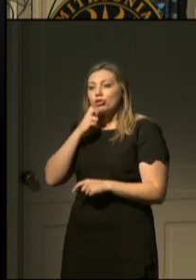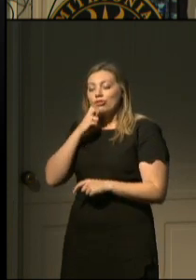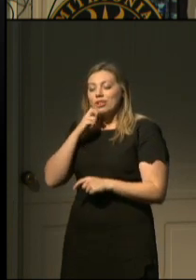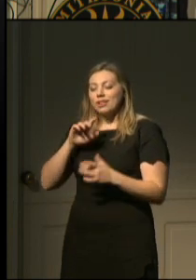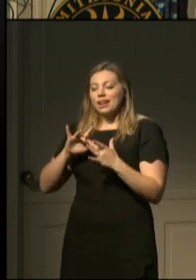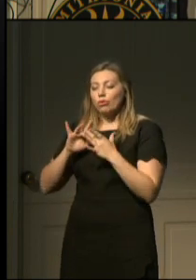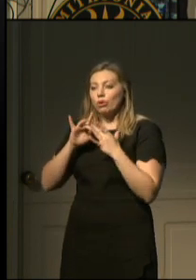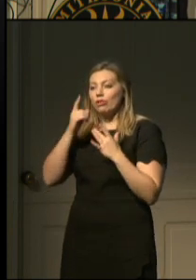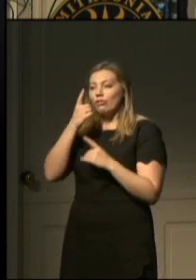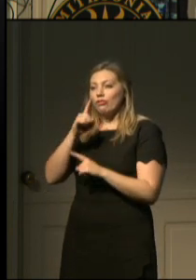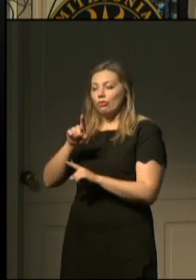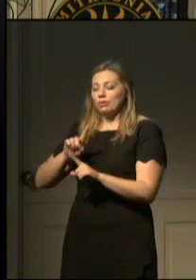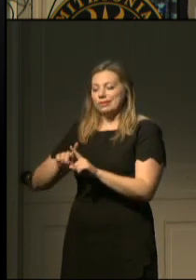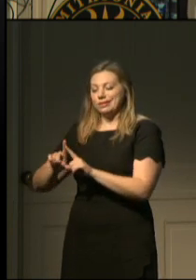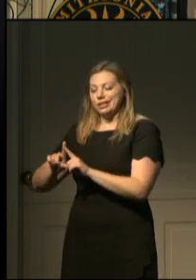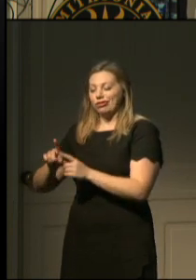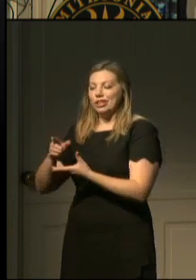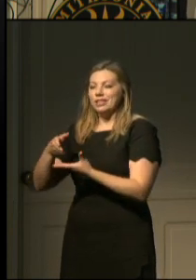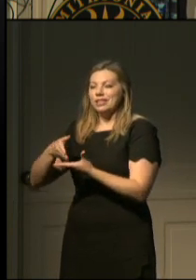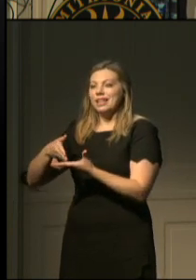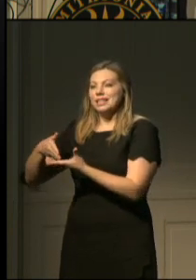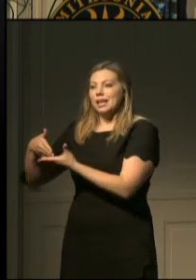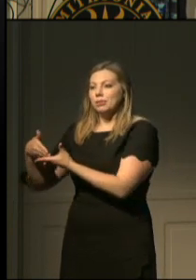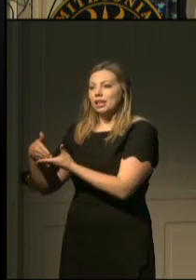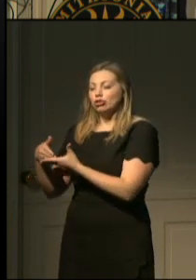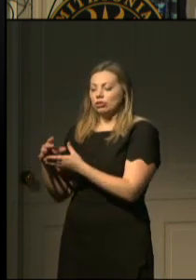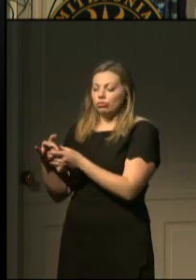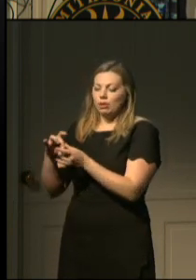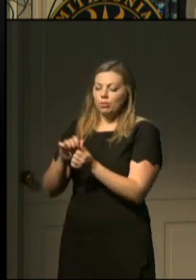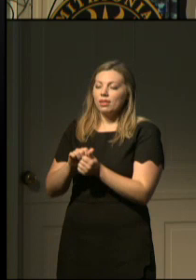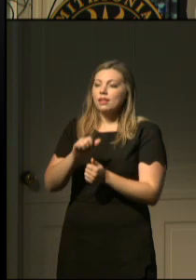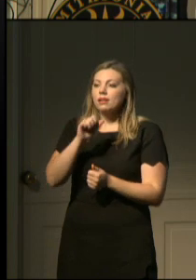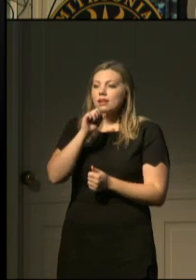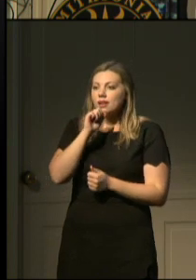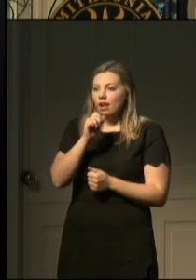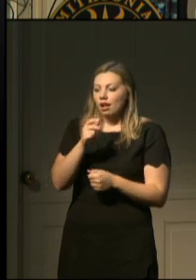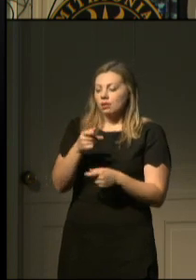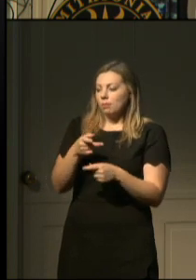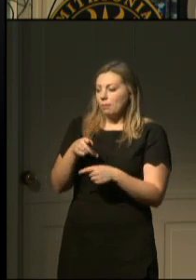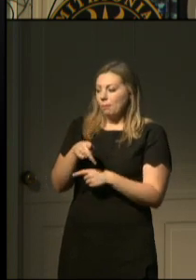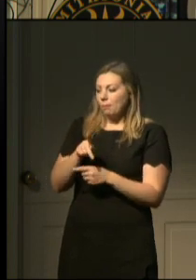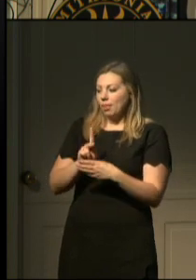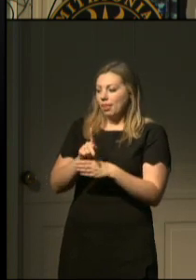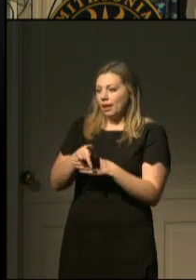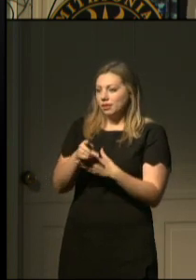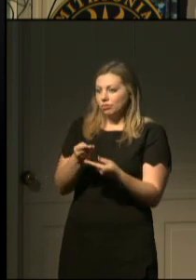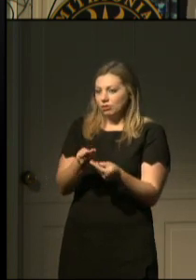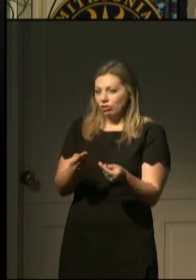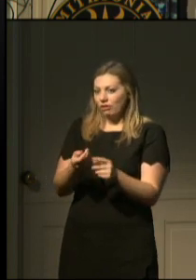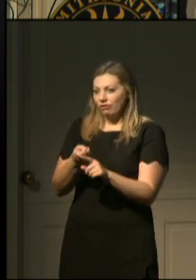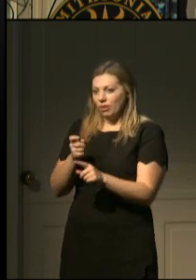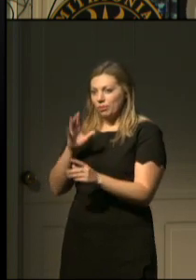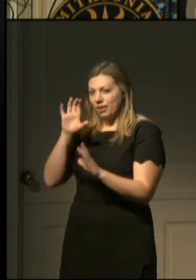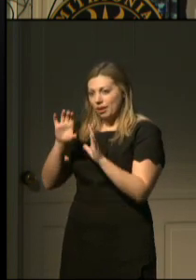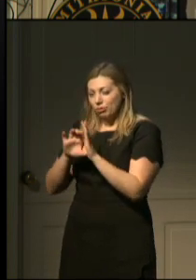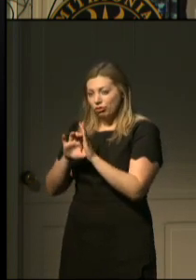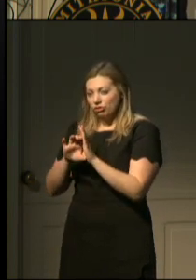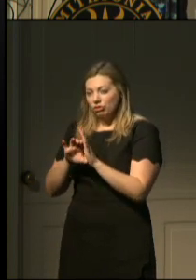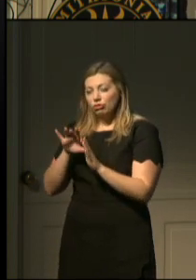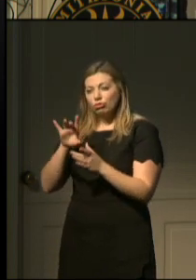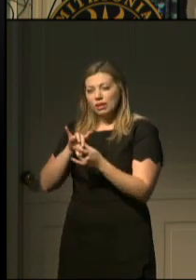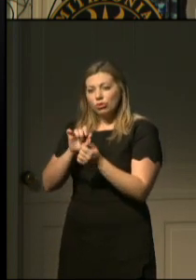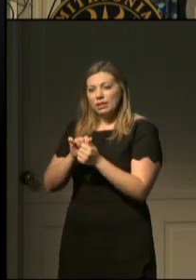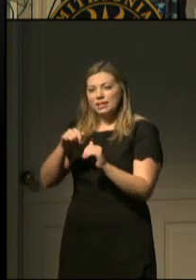image segmentation to remove all the non-plant material from the images. This ensures that the deep learning models